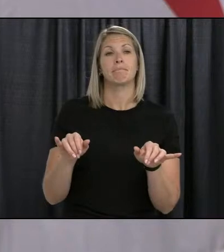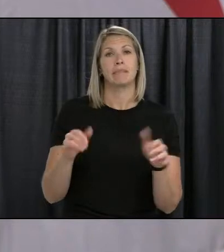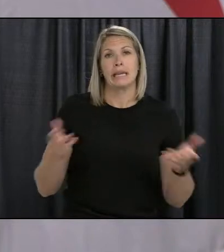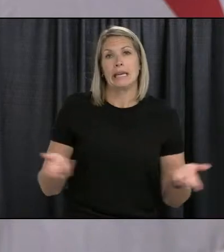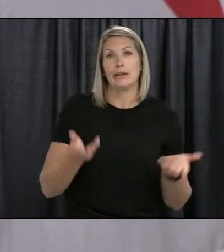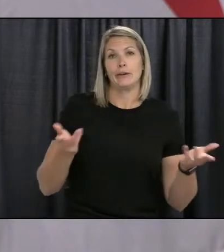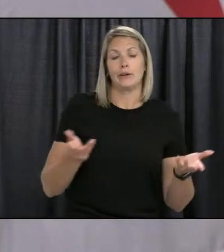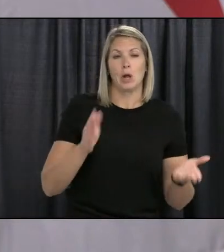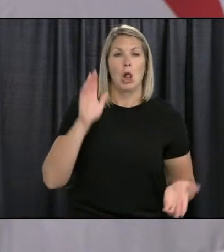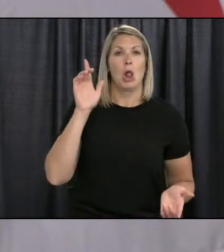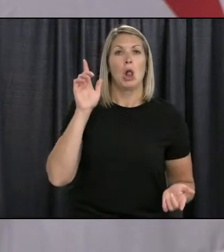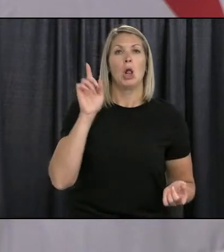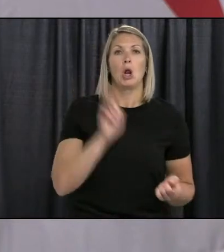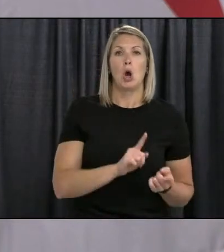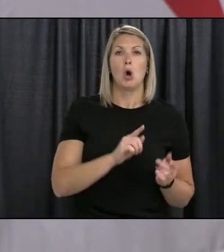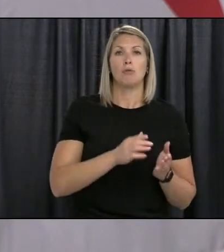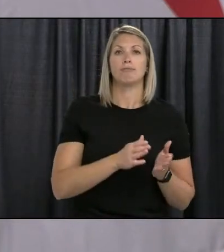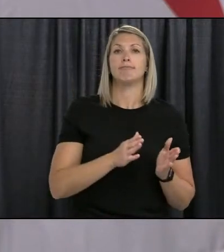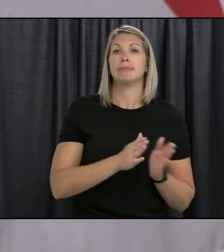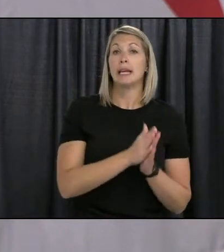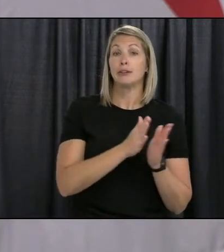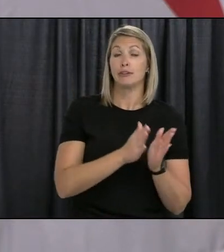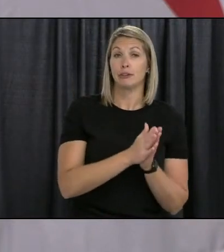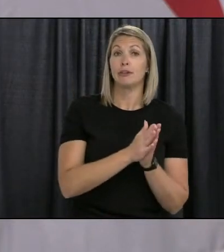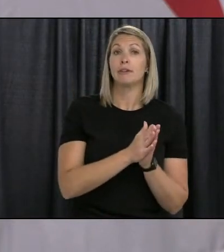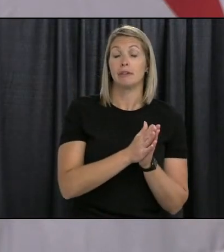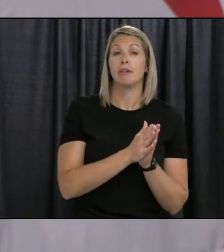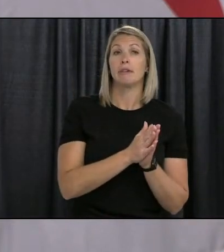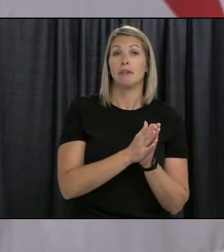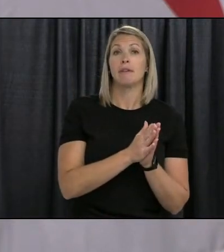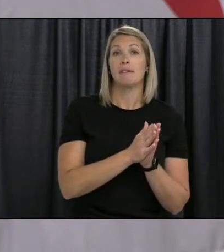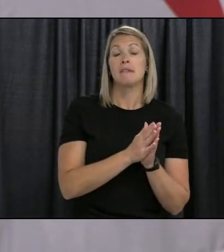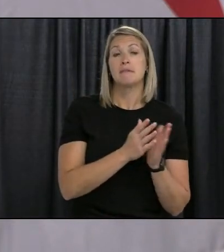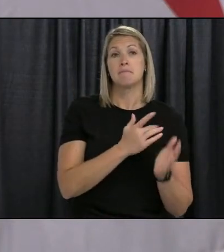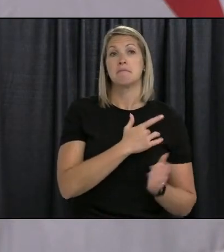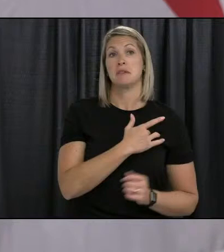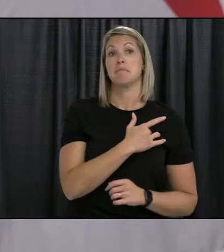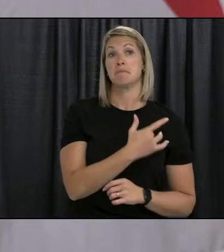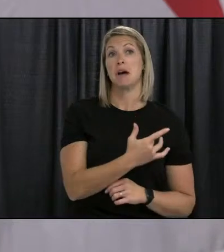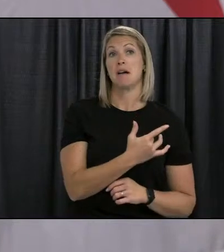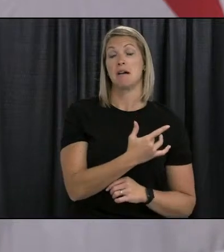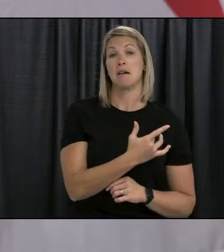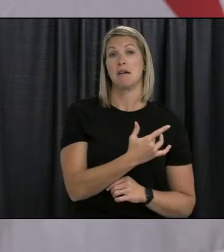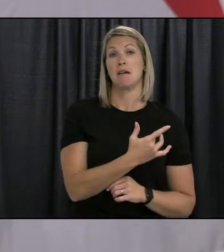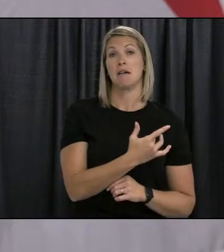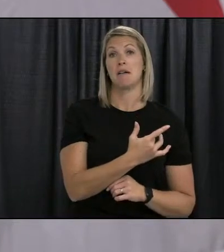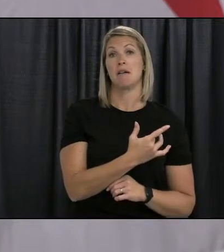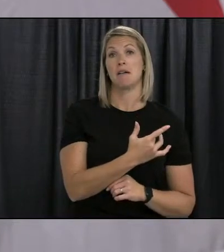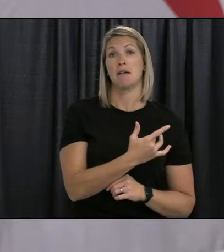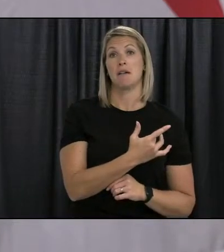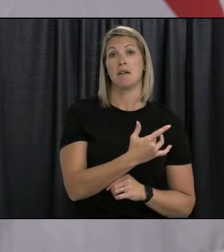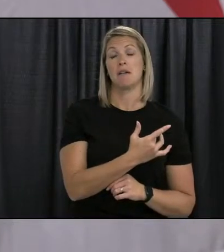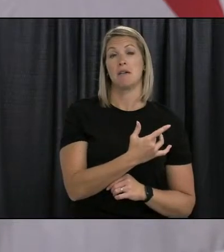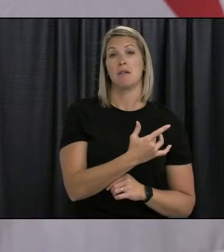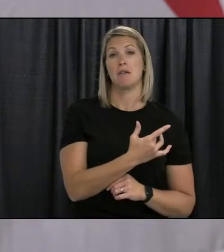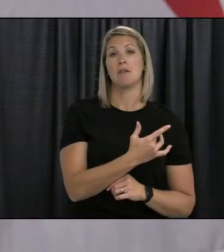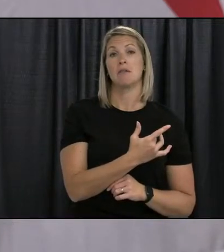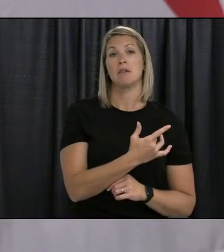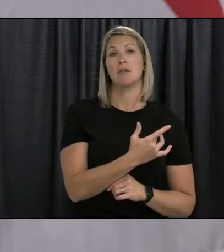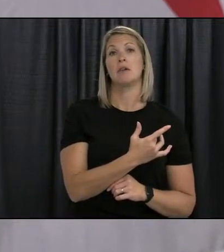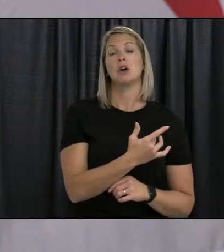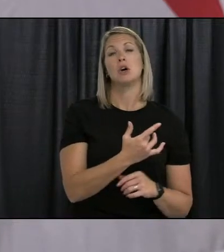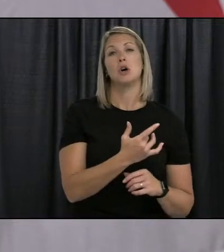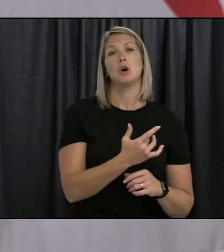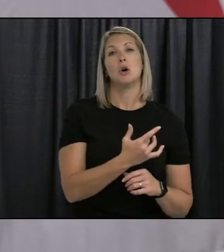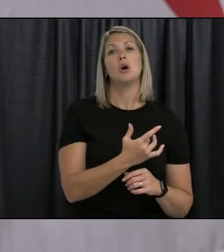of community transmission, then we see a lower risk of transmission